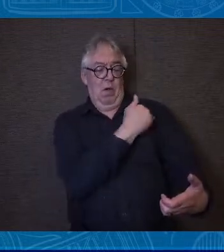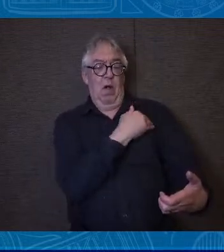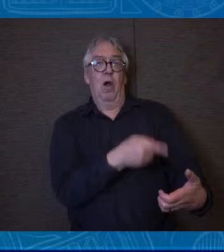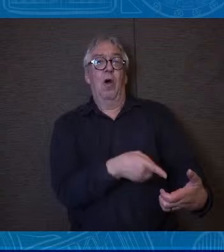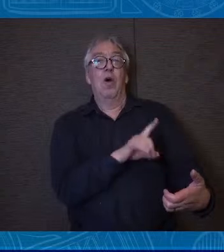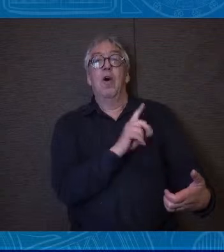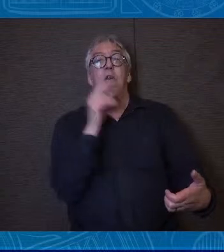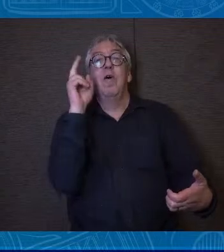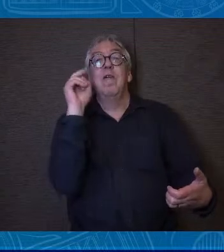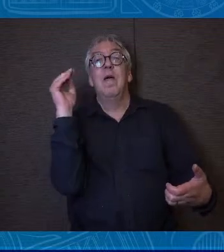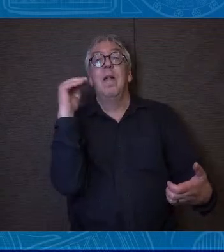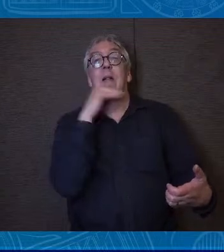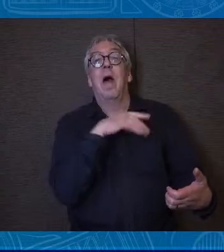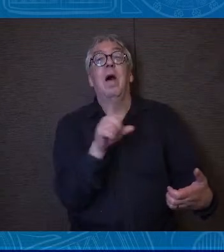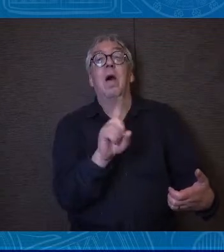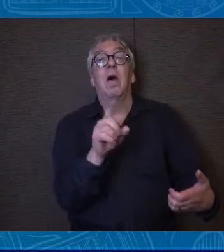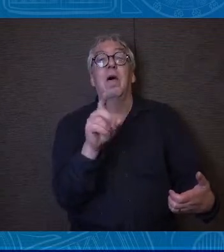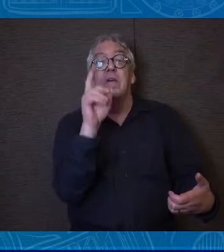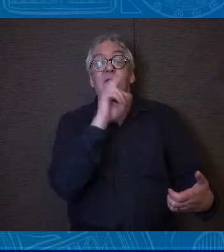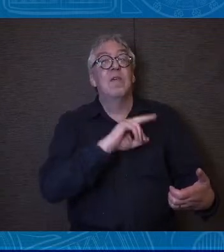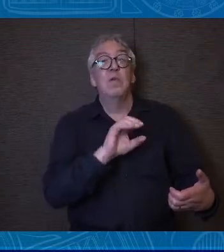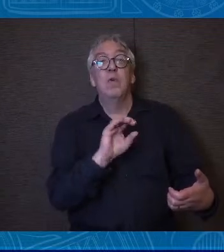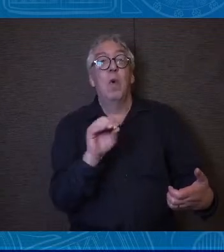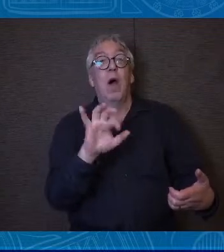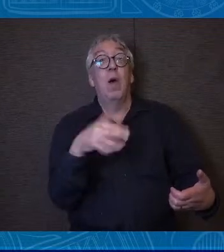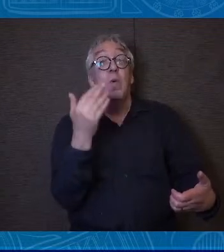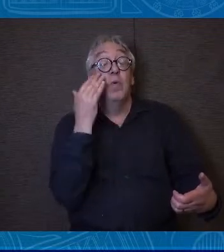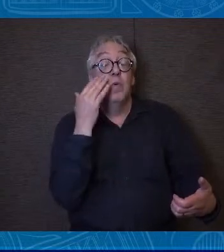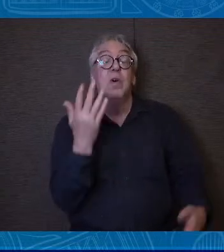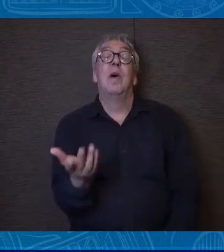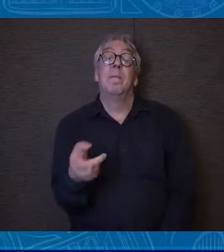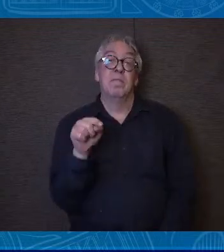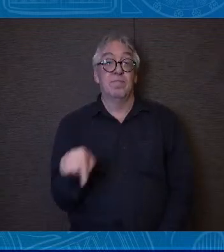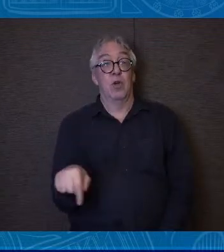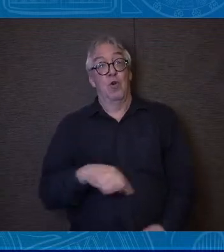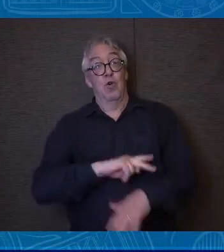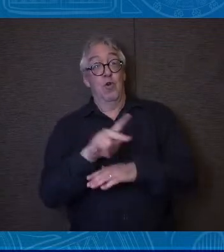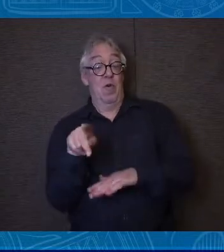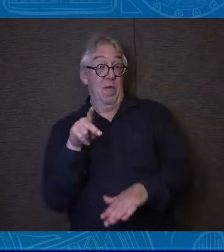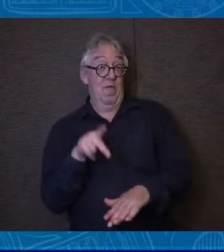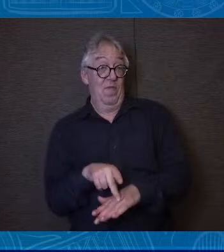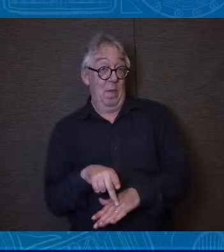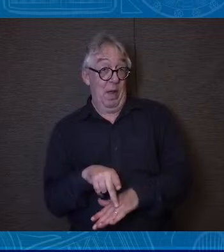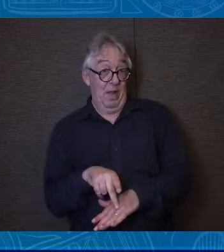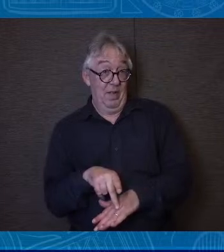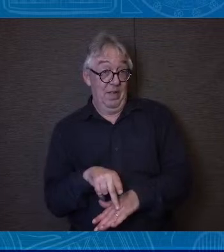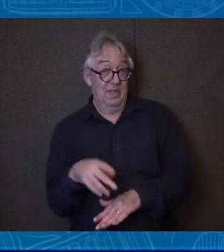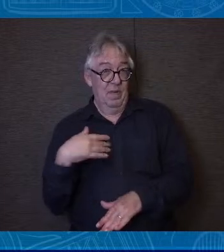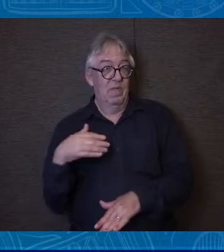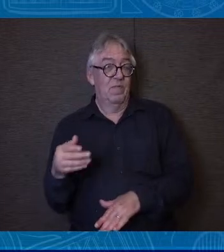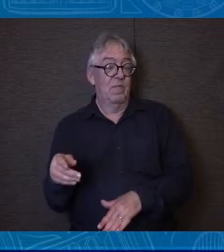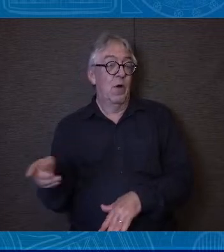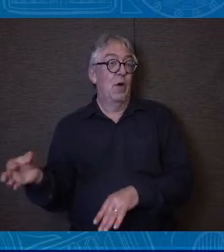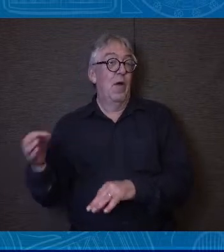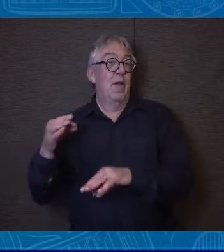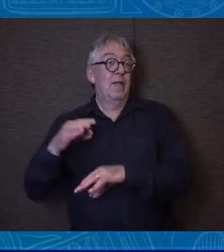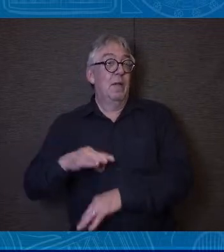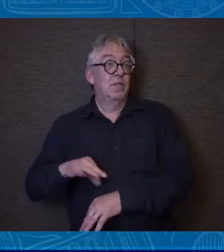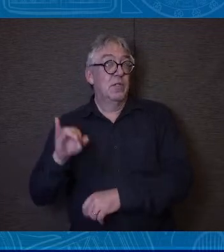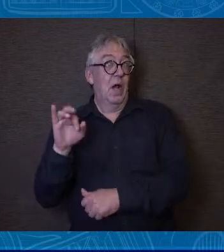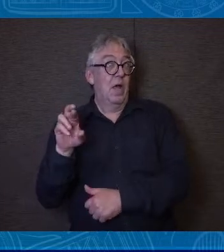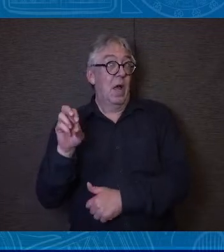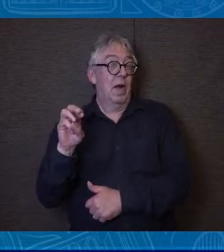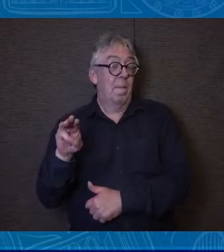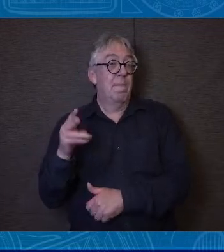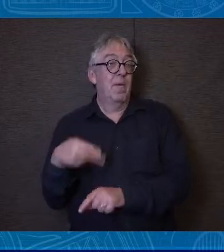fake message? In the Philippines, together with the Office of Civil Defense and the NDRRMC, which is the